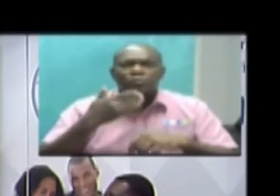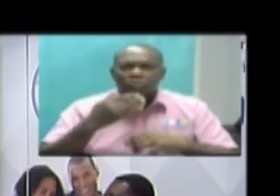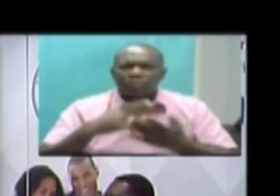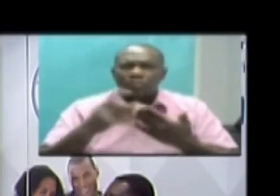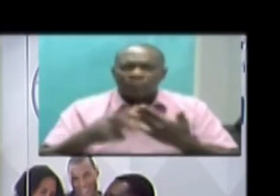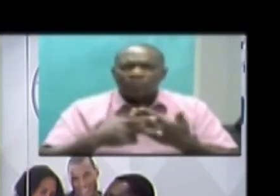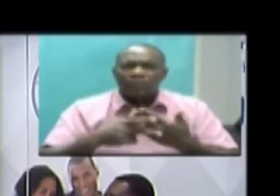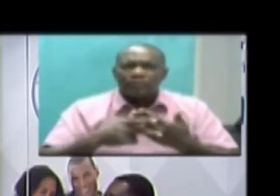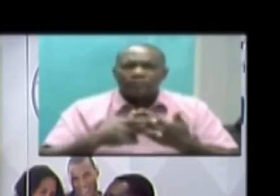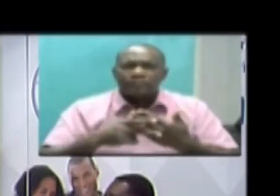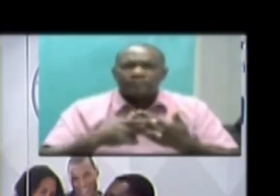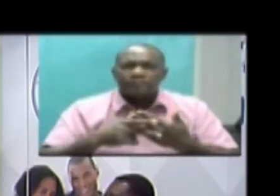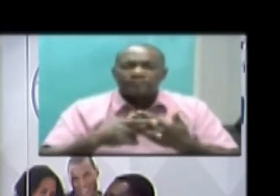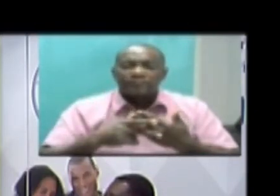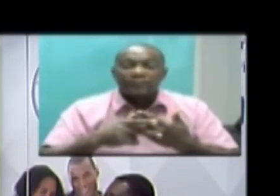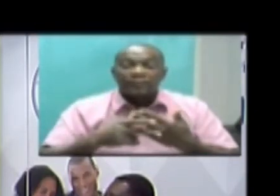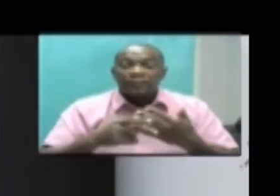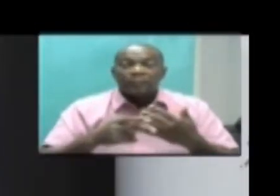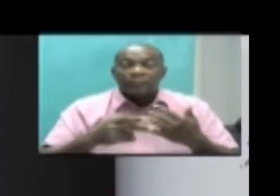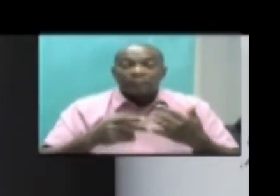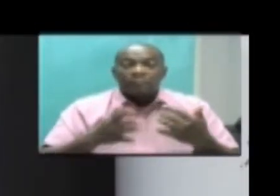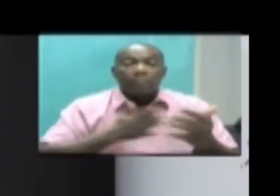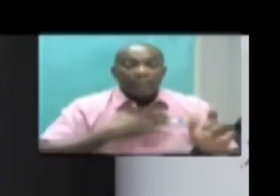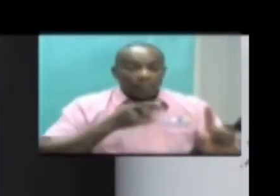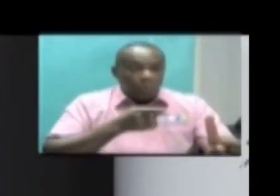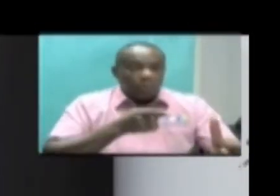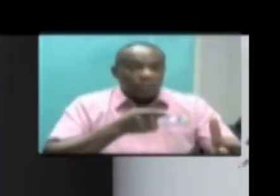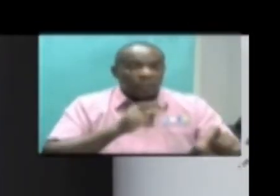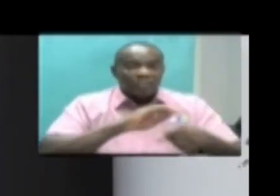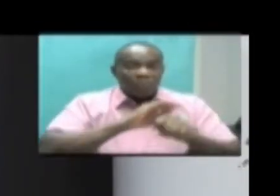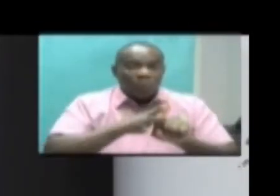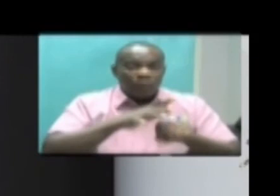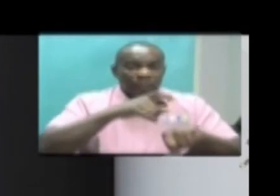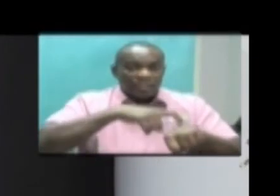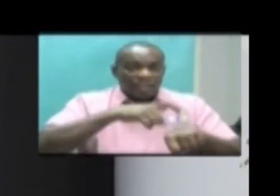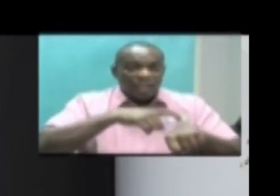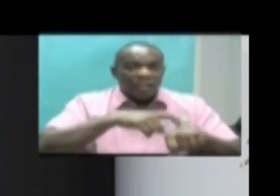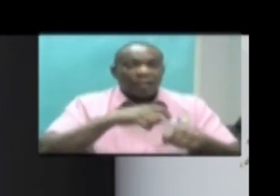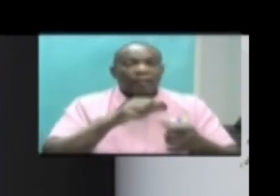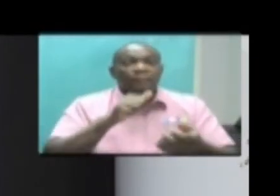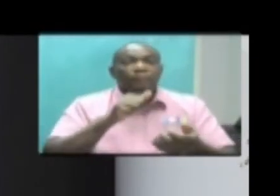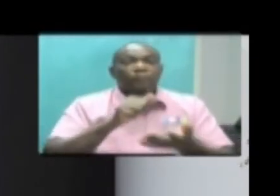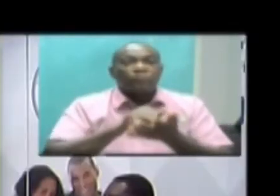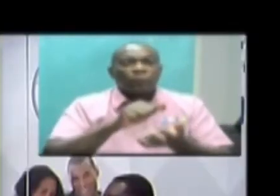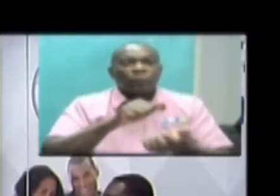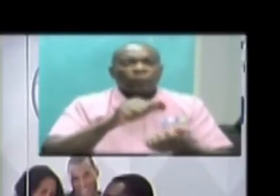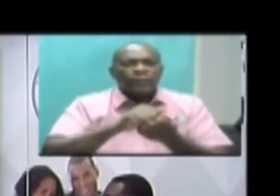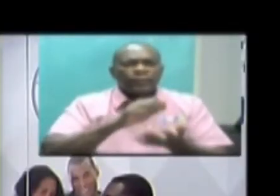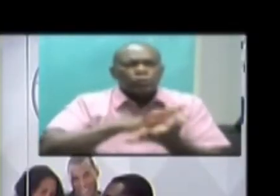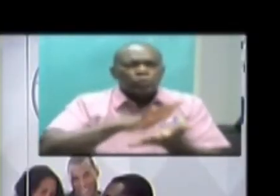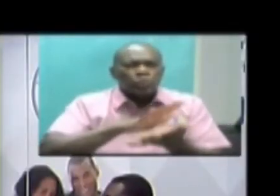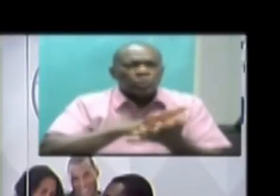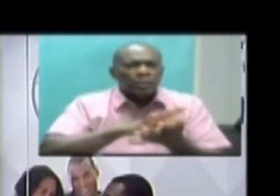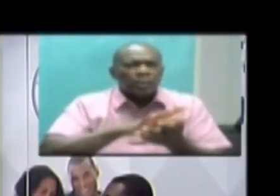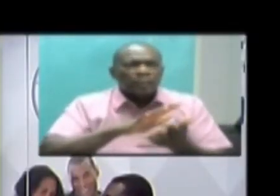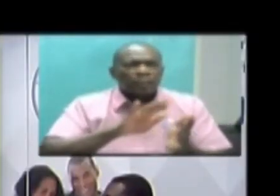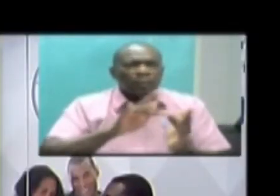that in this COVID time, with the schooling being limited in several ways